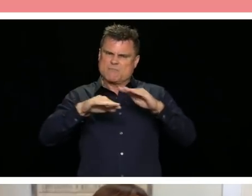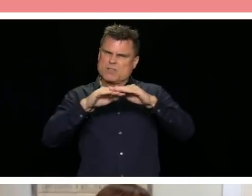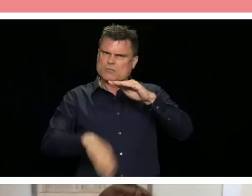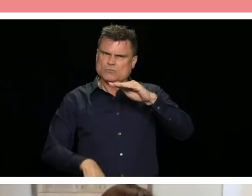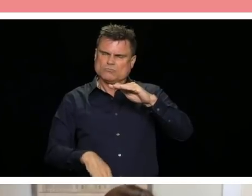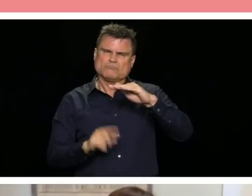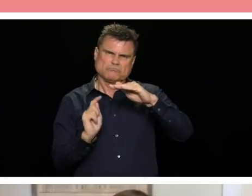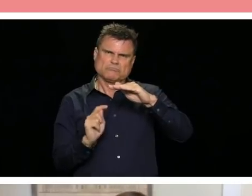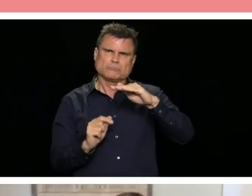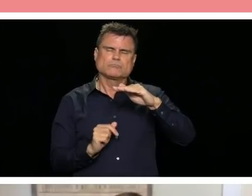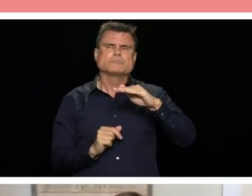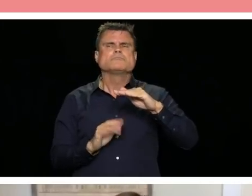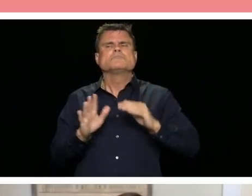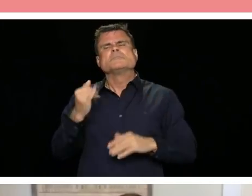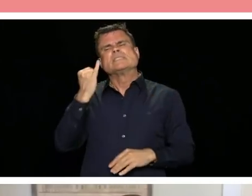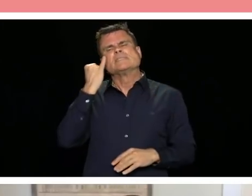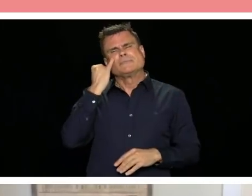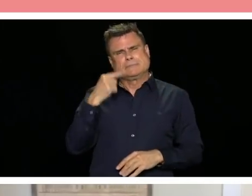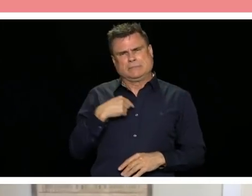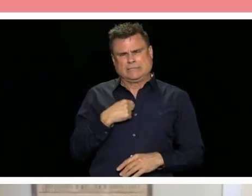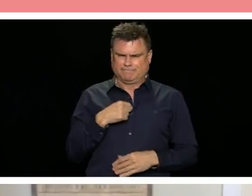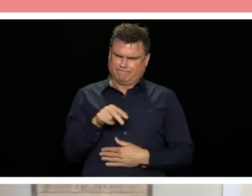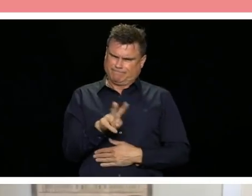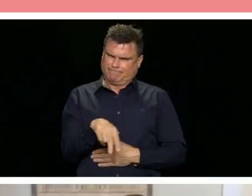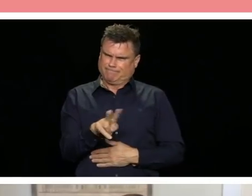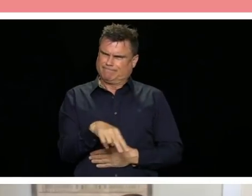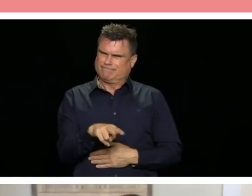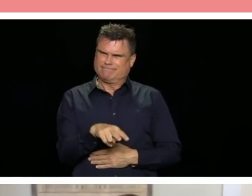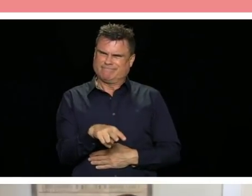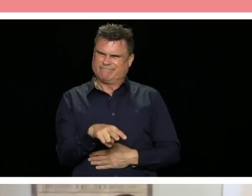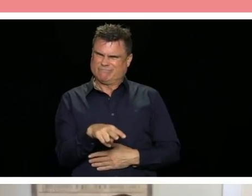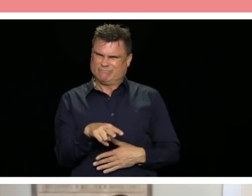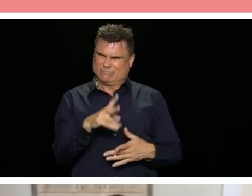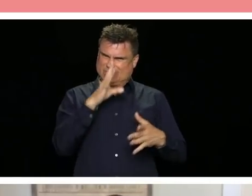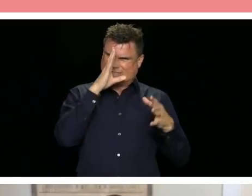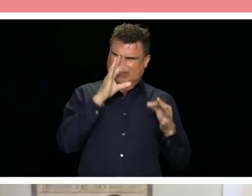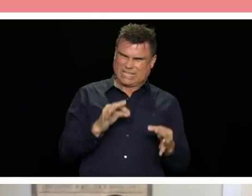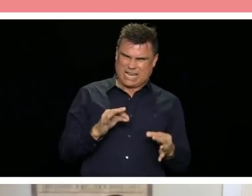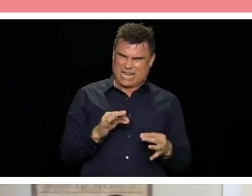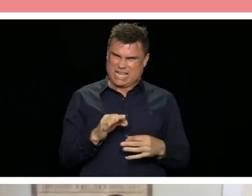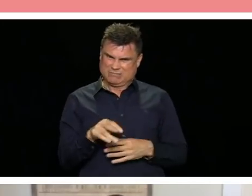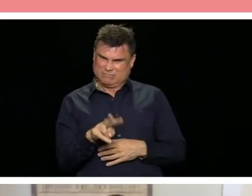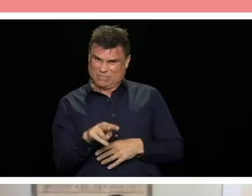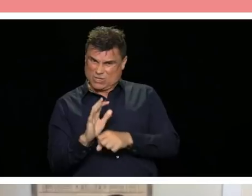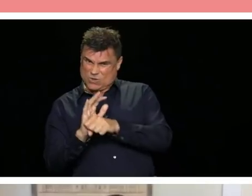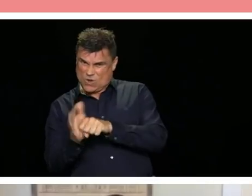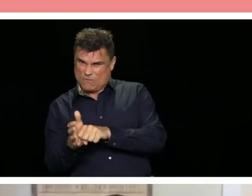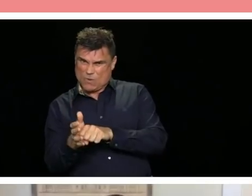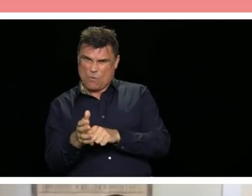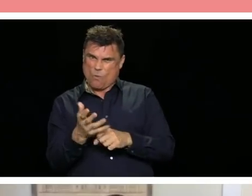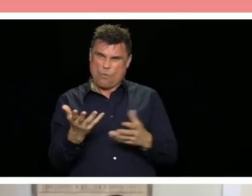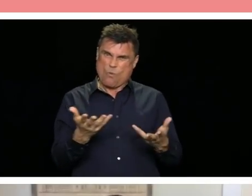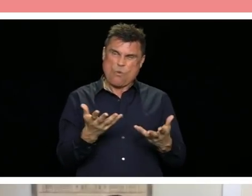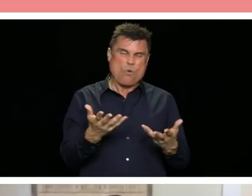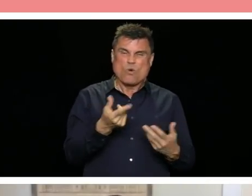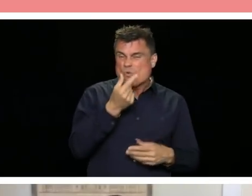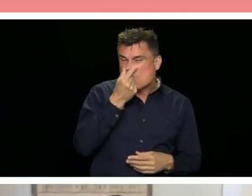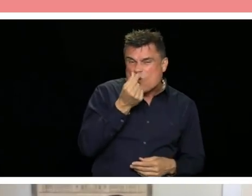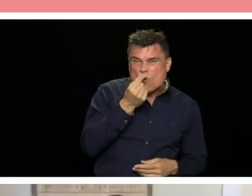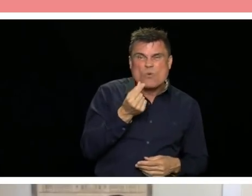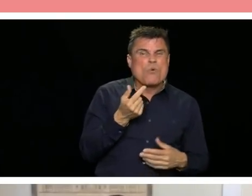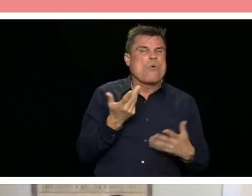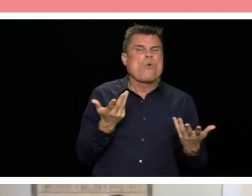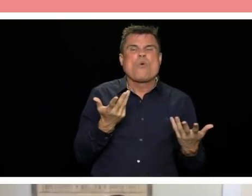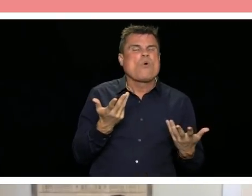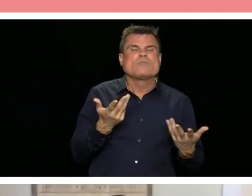question. What we do know, and this is a good thing, is that children are not impacted in the same way adults are.